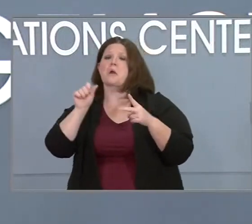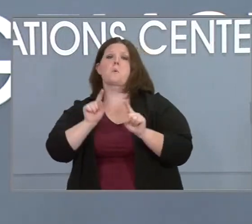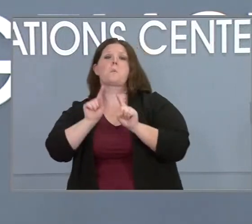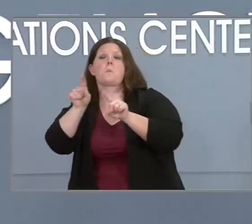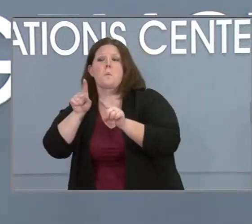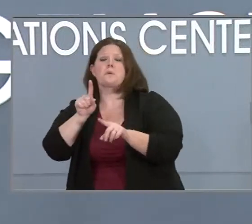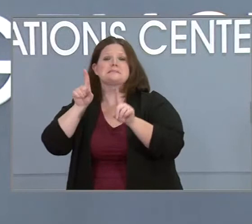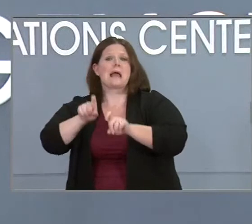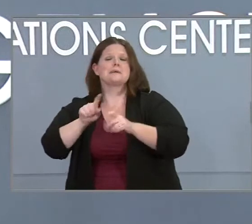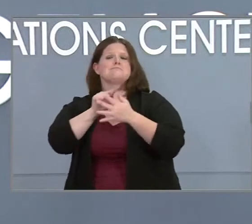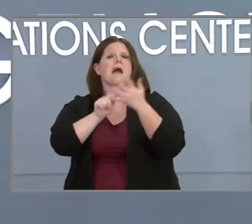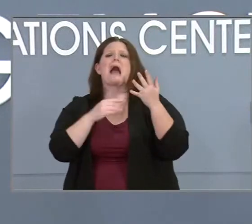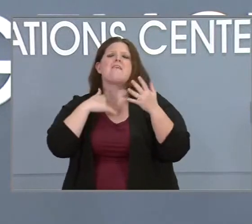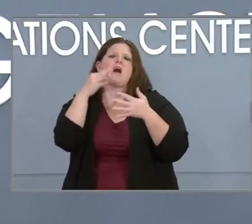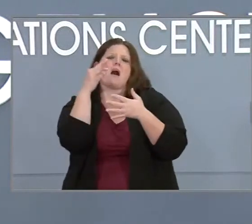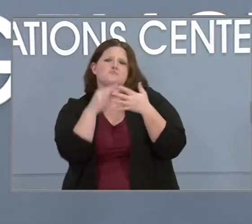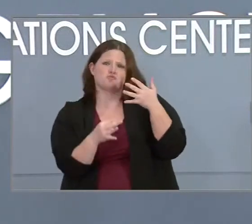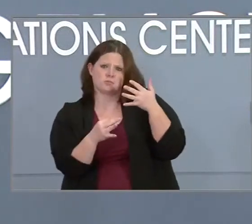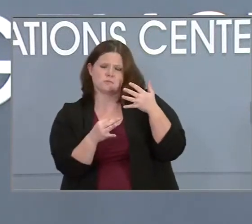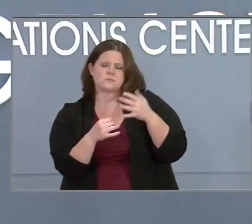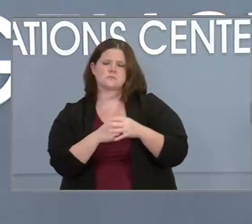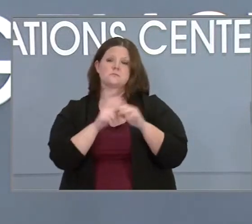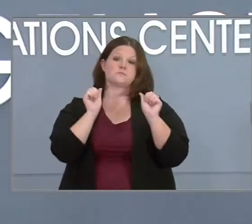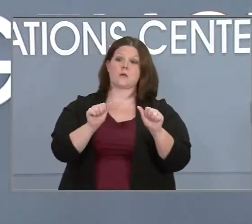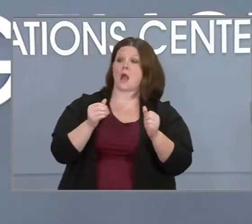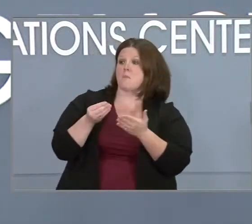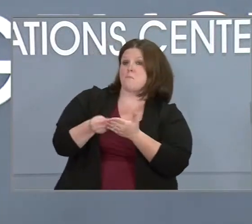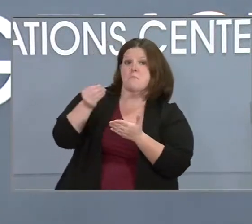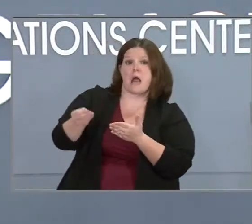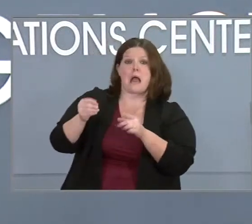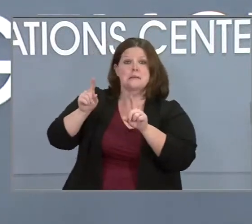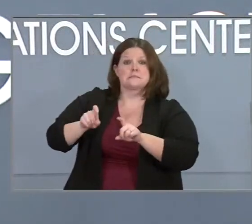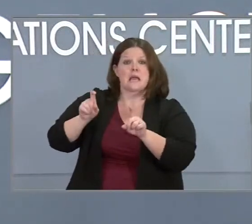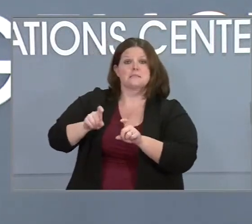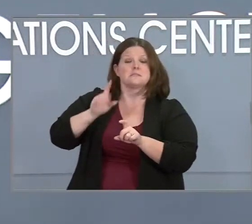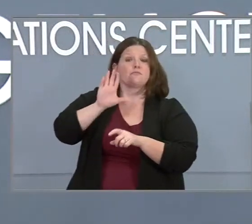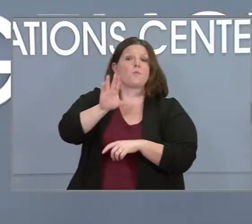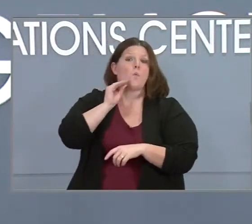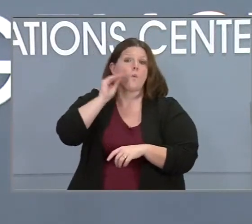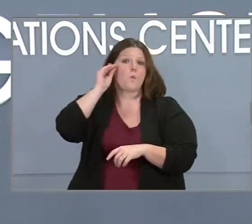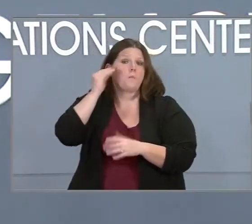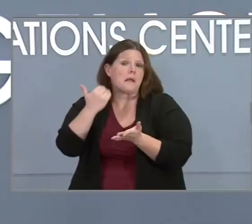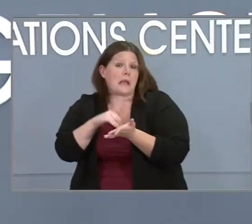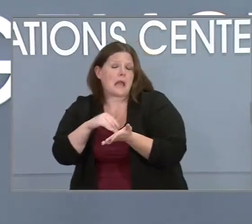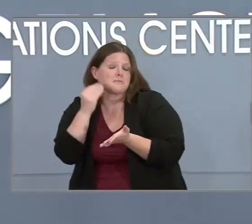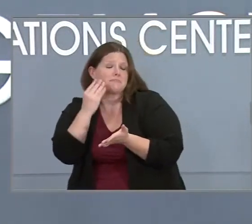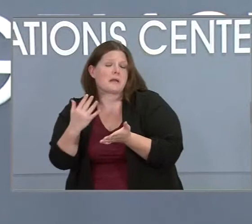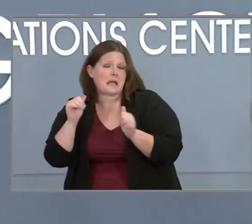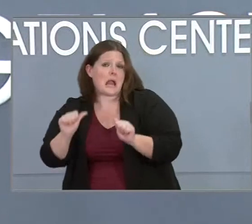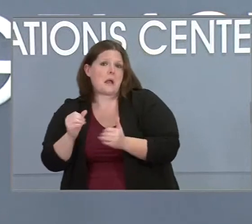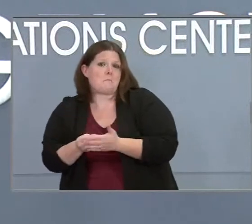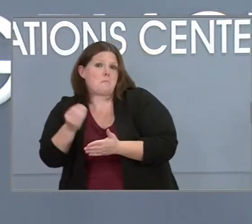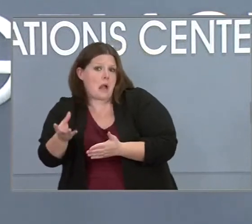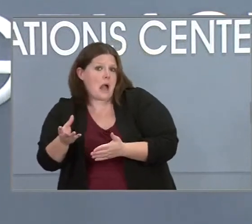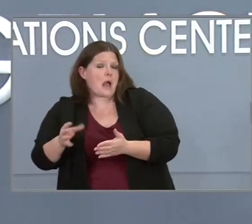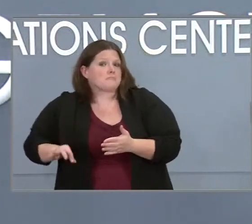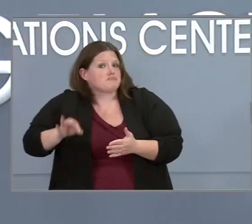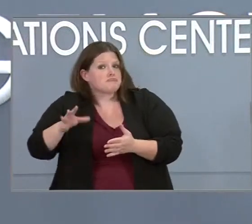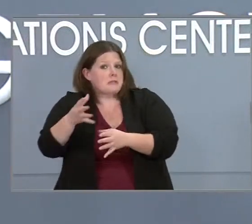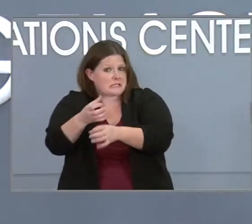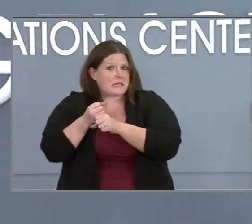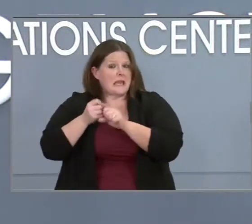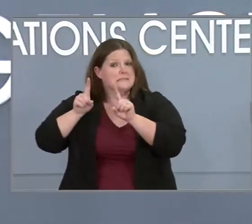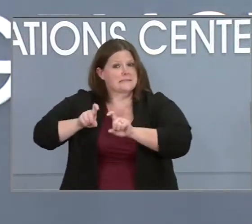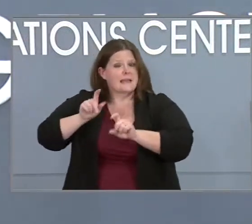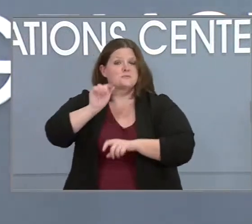folks to get availability of testing. You can purchase testing again for home as well. So we encourage everyone to take advantage of testing